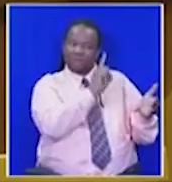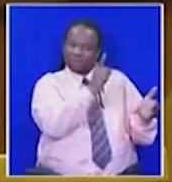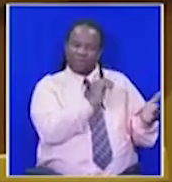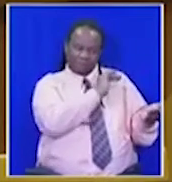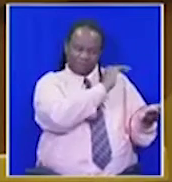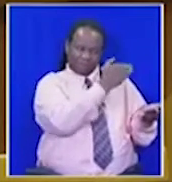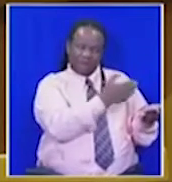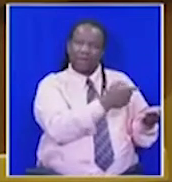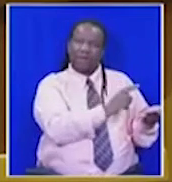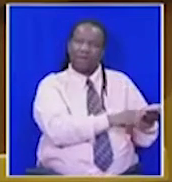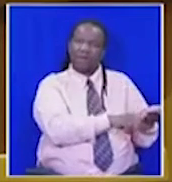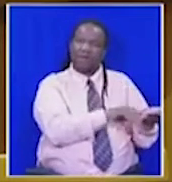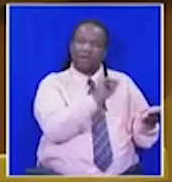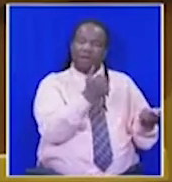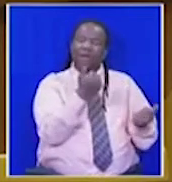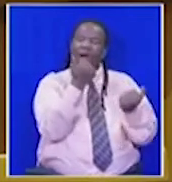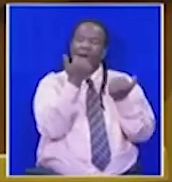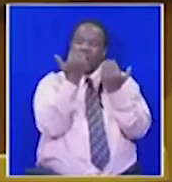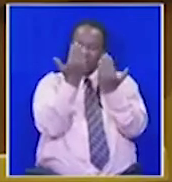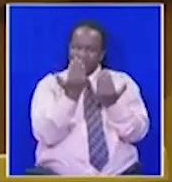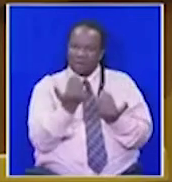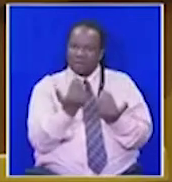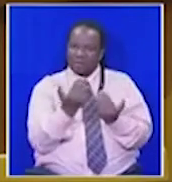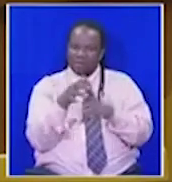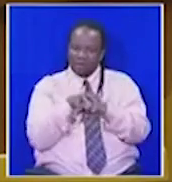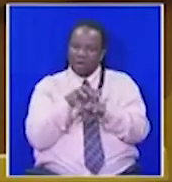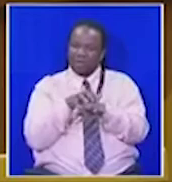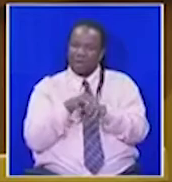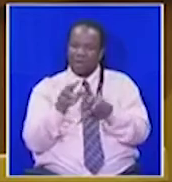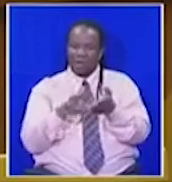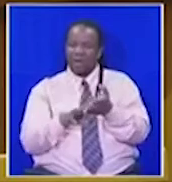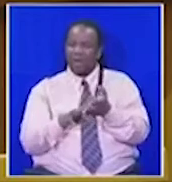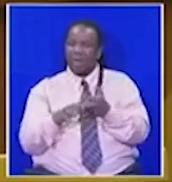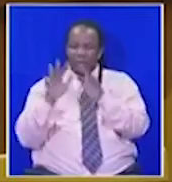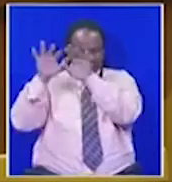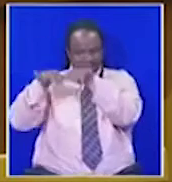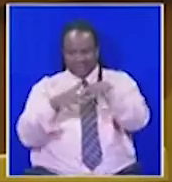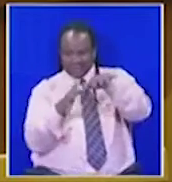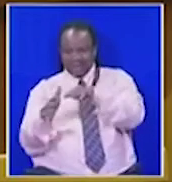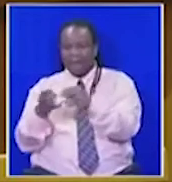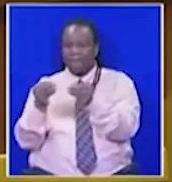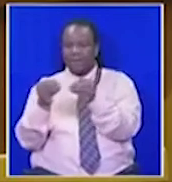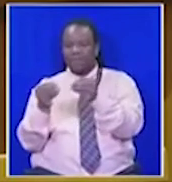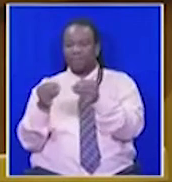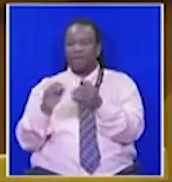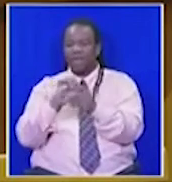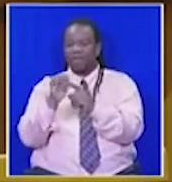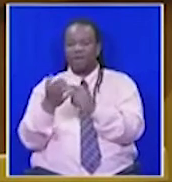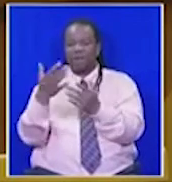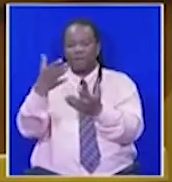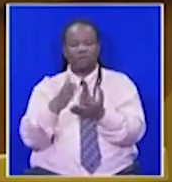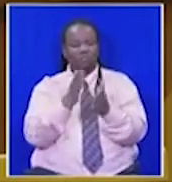and in the budget of the Agriculture Department and in the disaster management environment to actually take care of